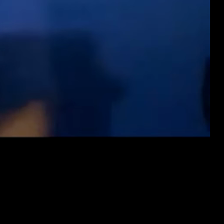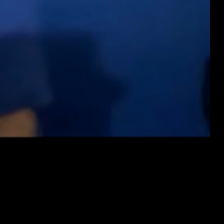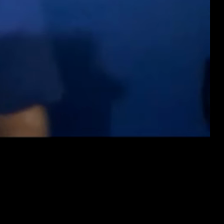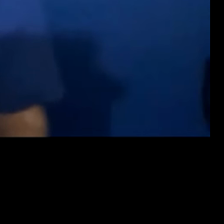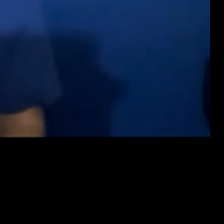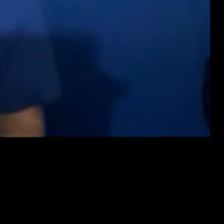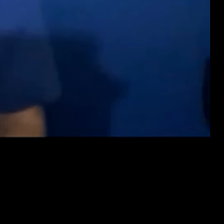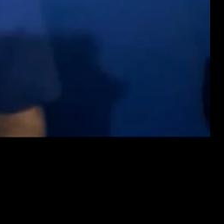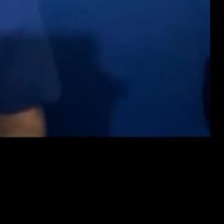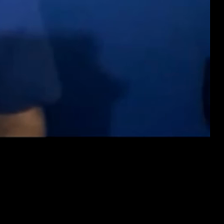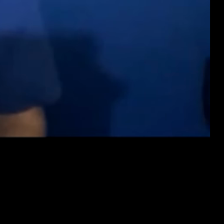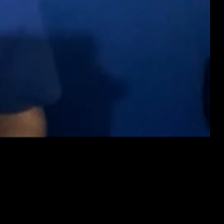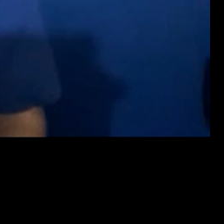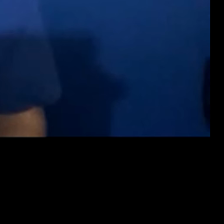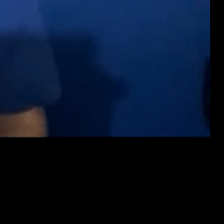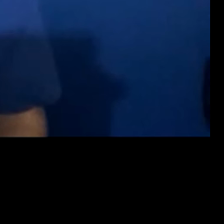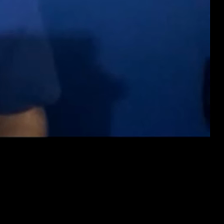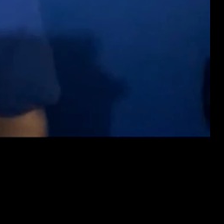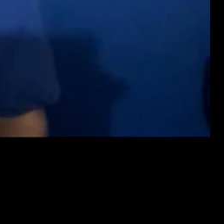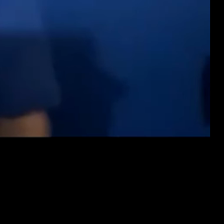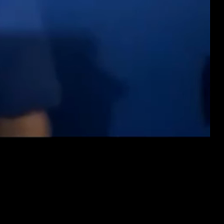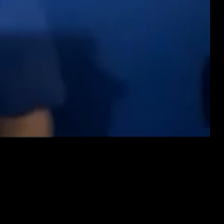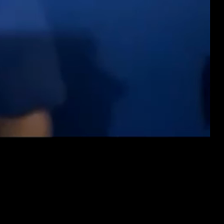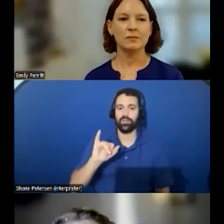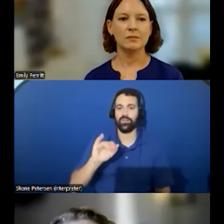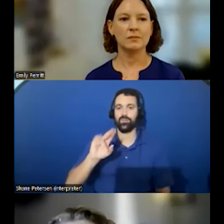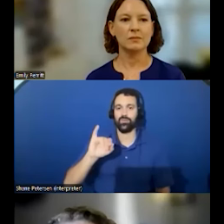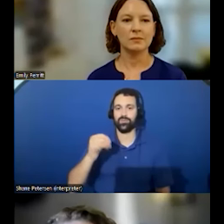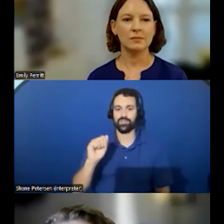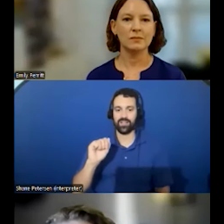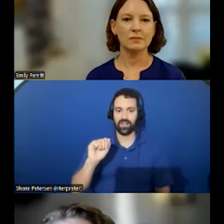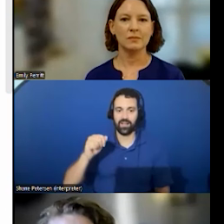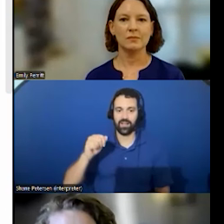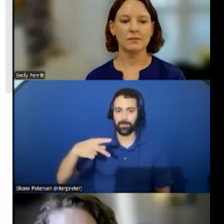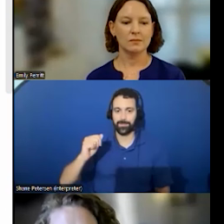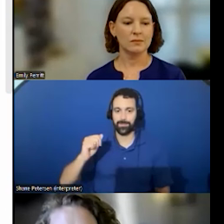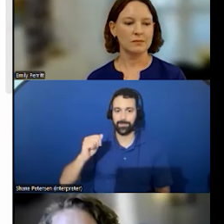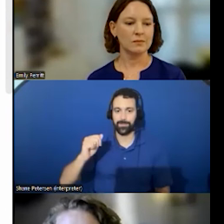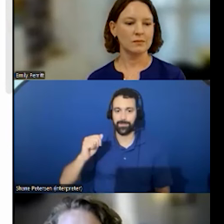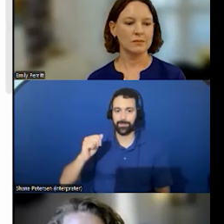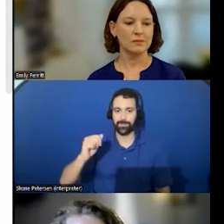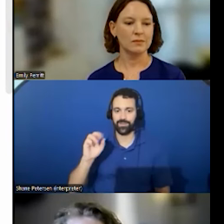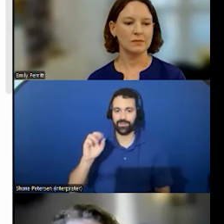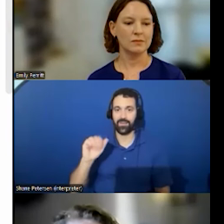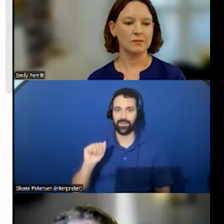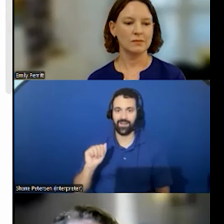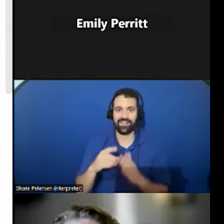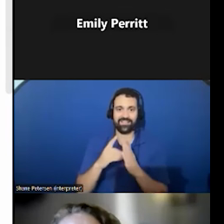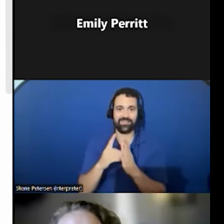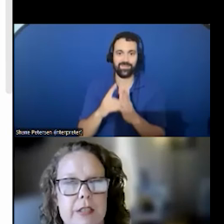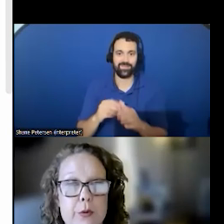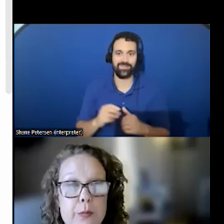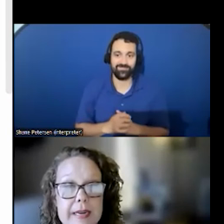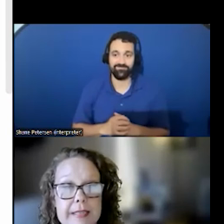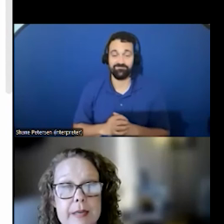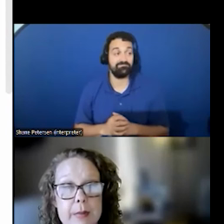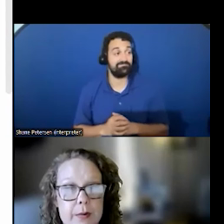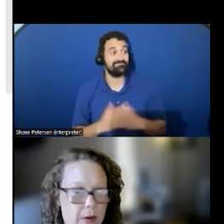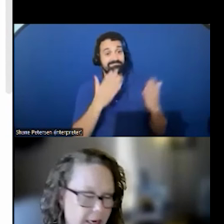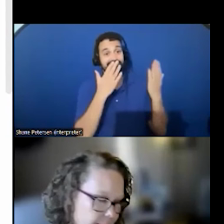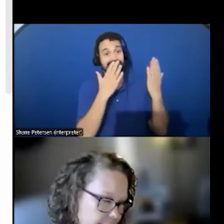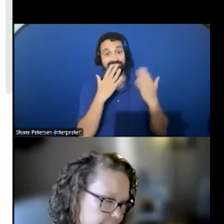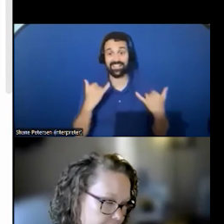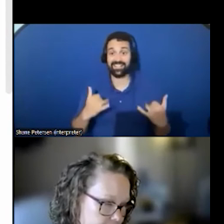UJA panorama demonstration. Thank you so much. We are going to jump right back into my